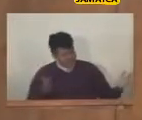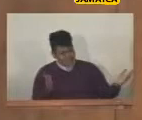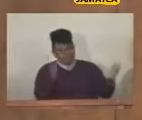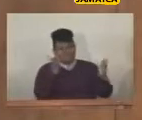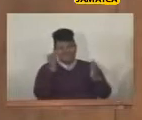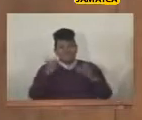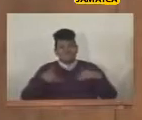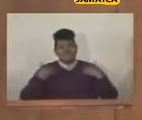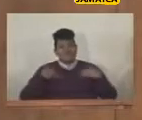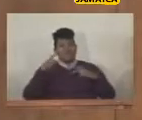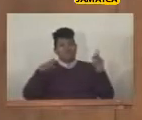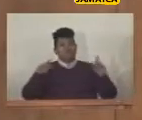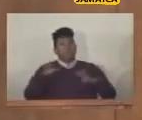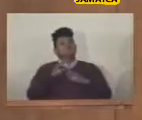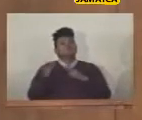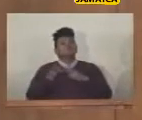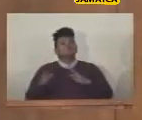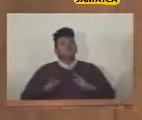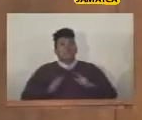Mr. President,